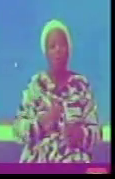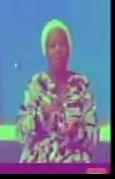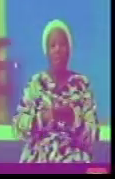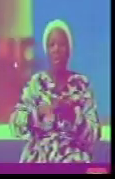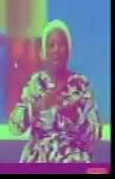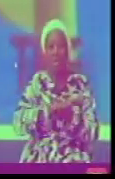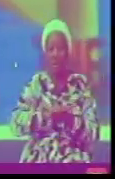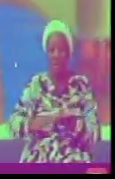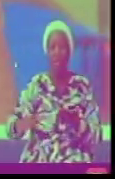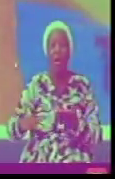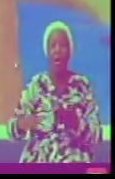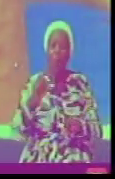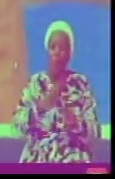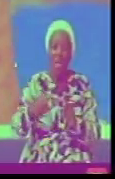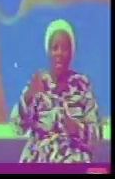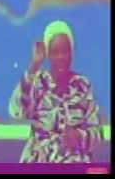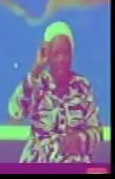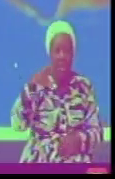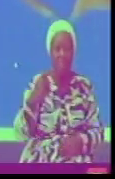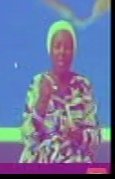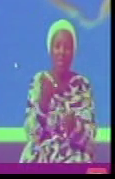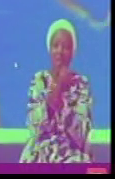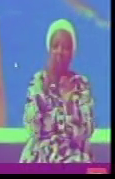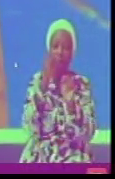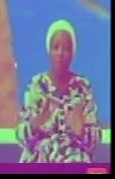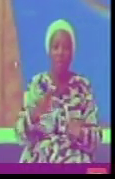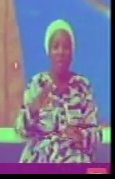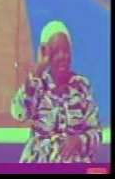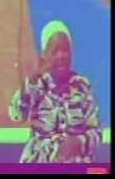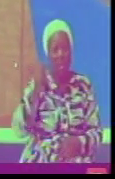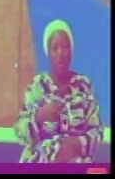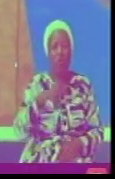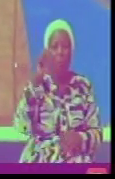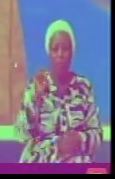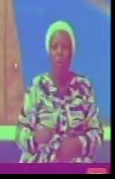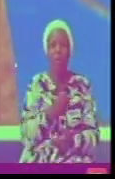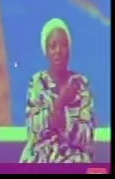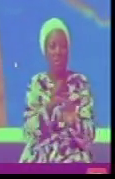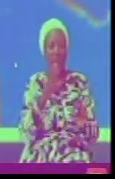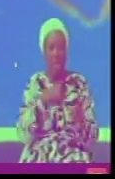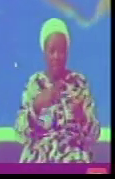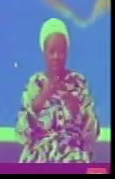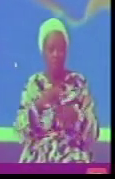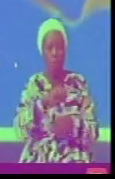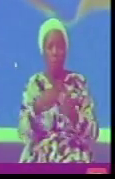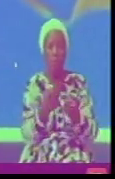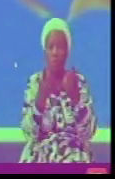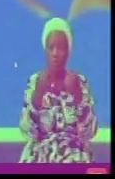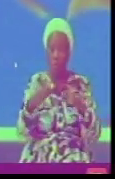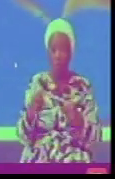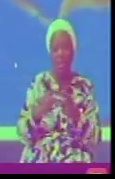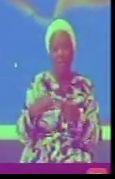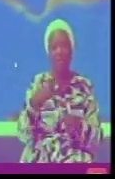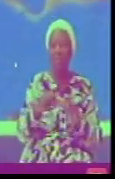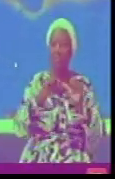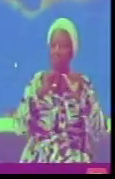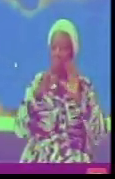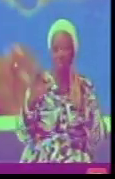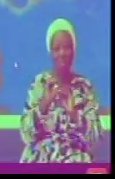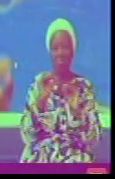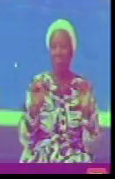All these for sin cannot atone. He, the Savior, and he alone